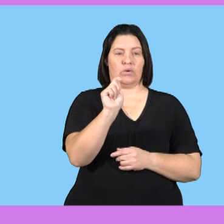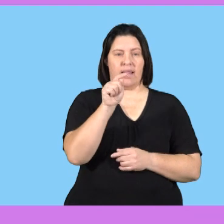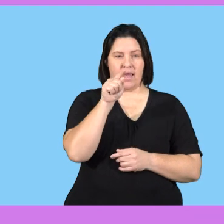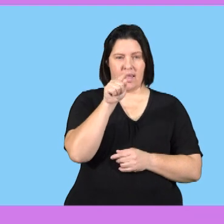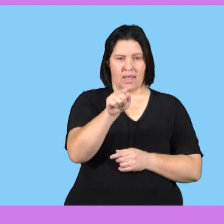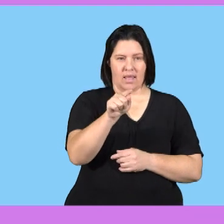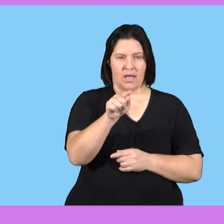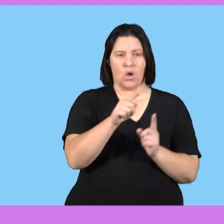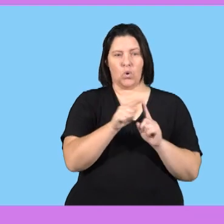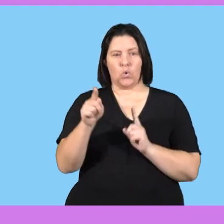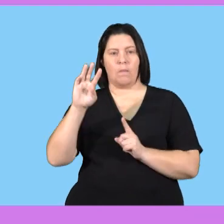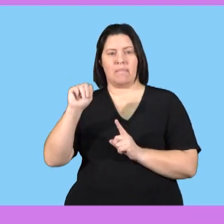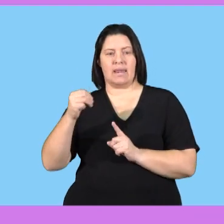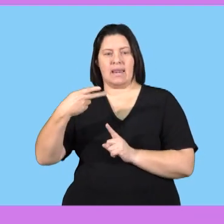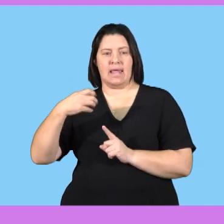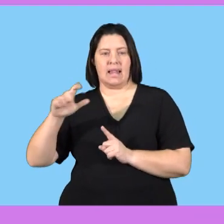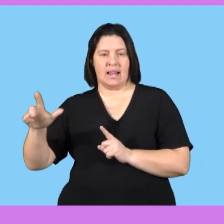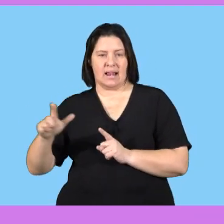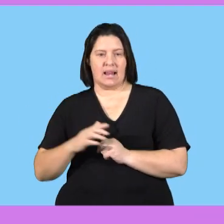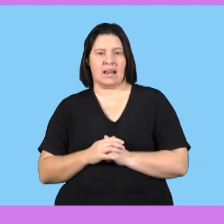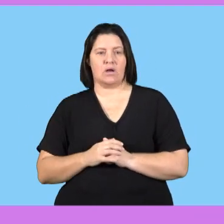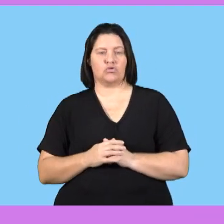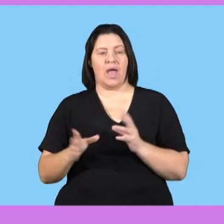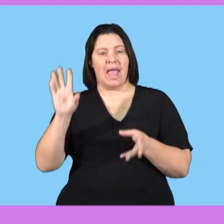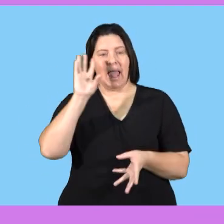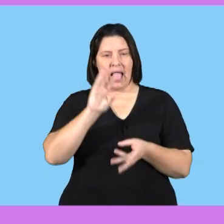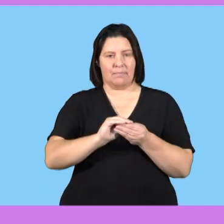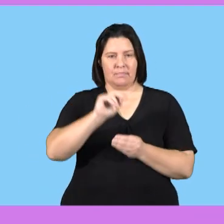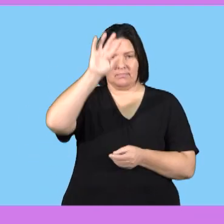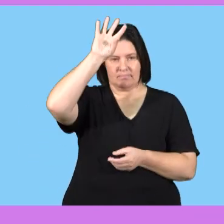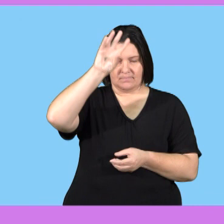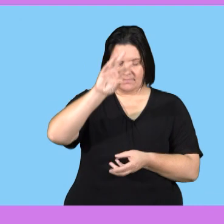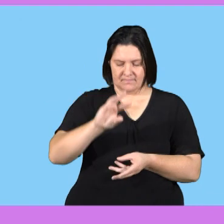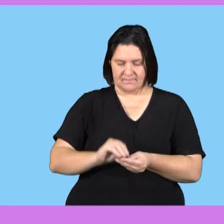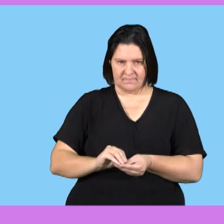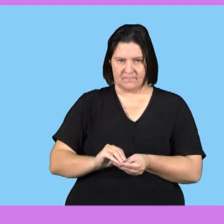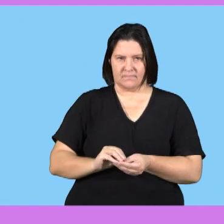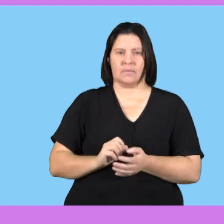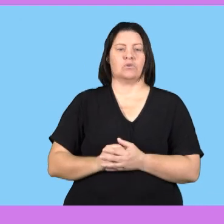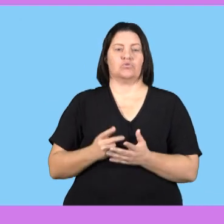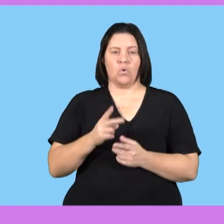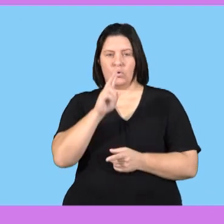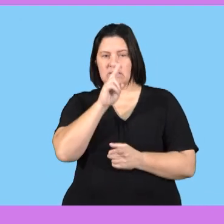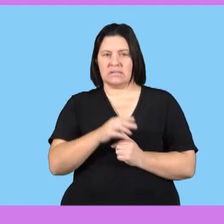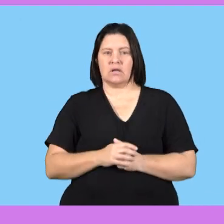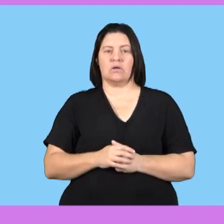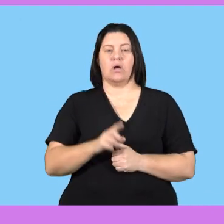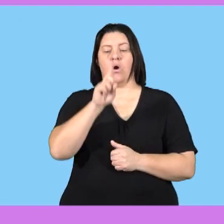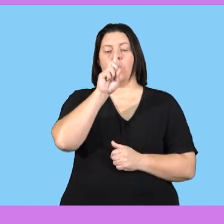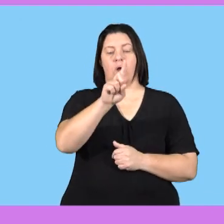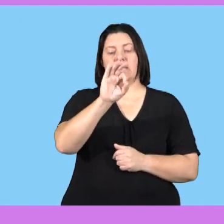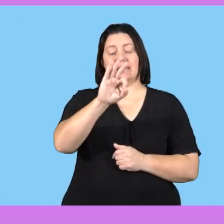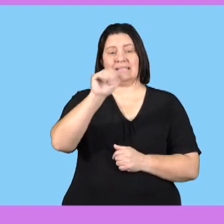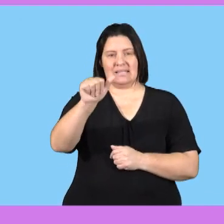Tugela, and you're going to Marion Hill. So basically, I have to add all these amounts that I see here. So let's quickly look at it. So